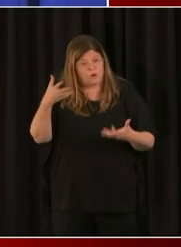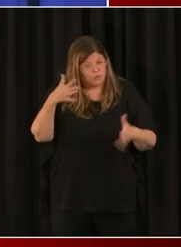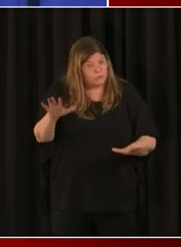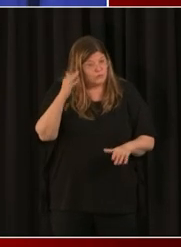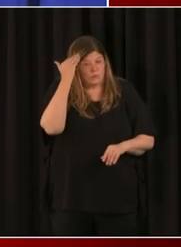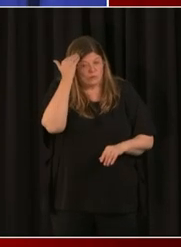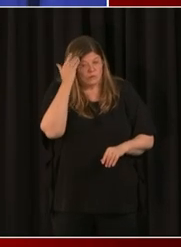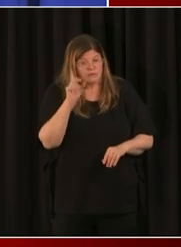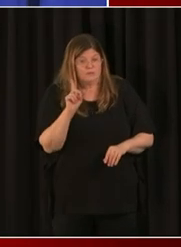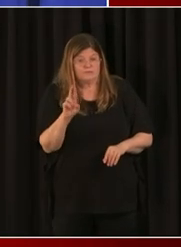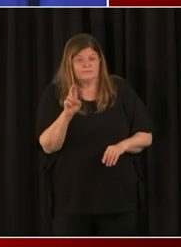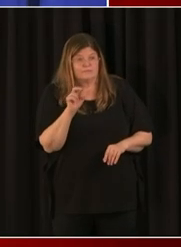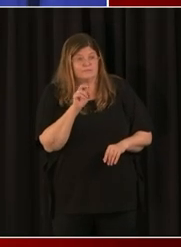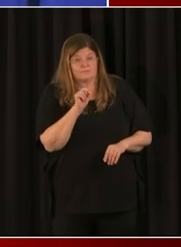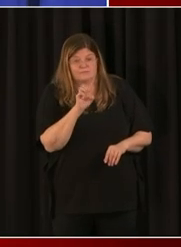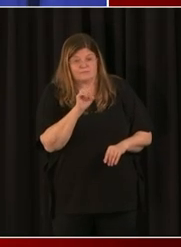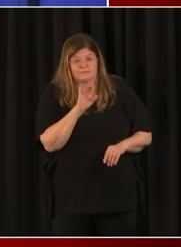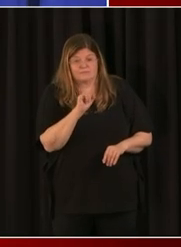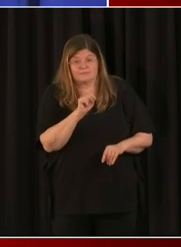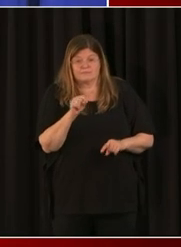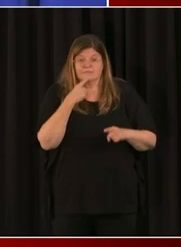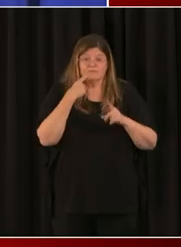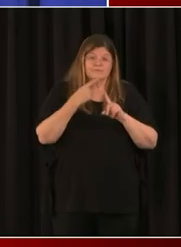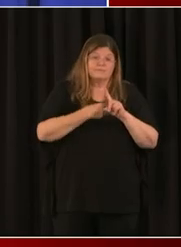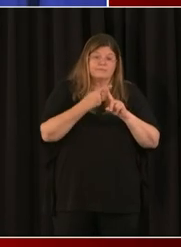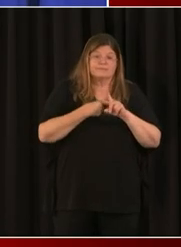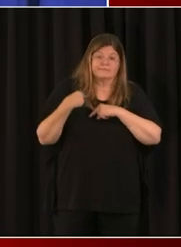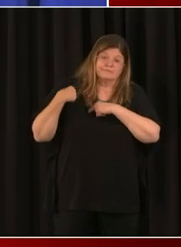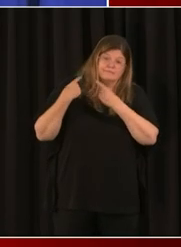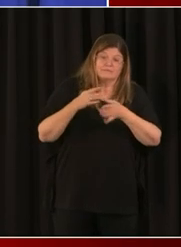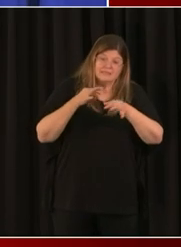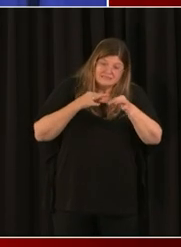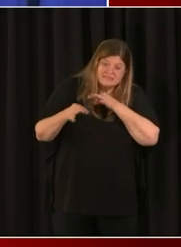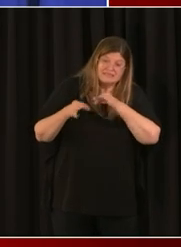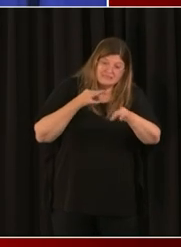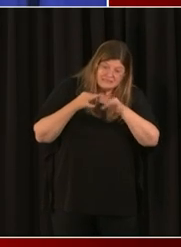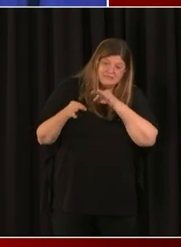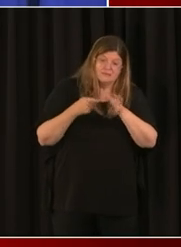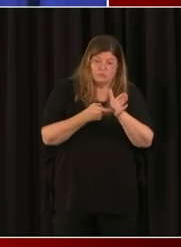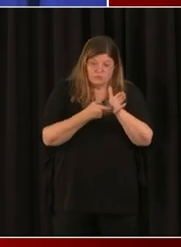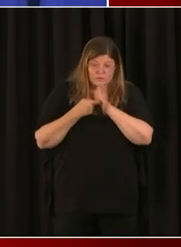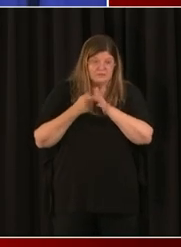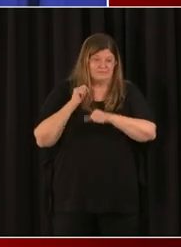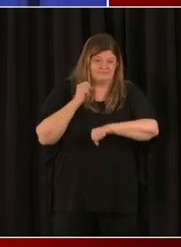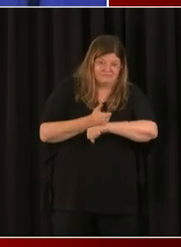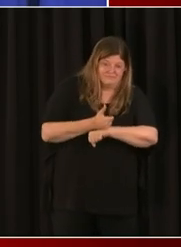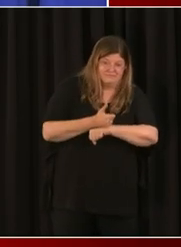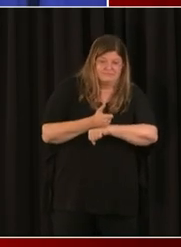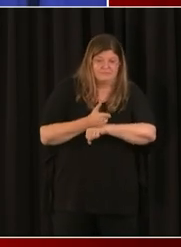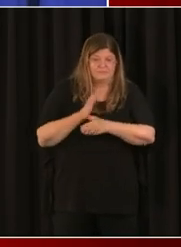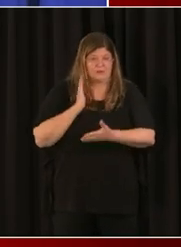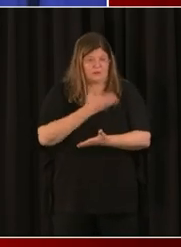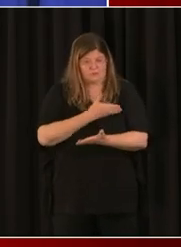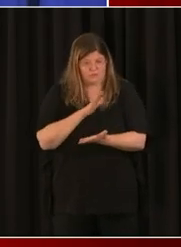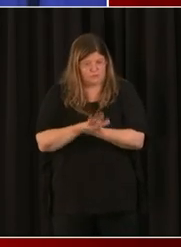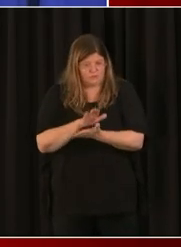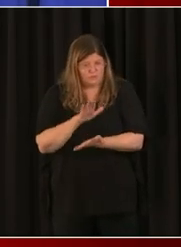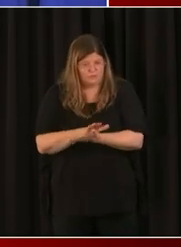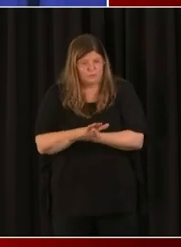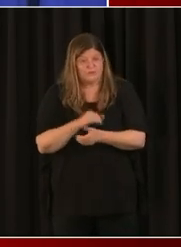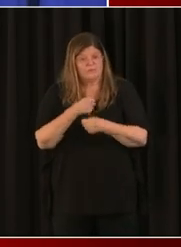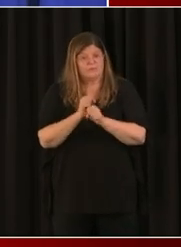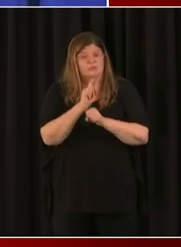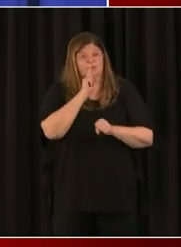Dr. Nesbitt, and for many months, describe the protocols that we have put in place at our schools